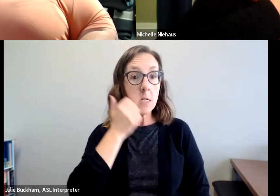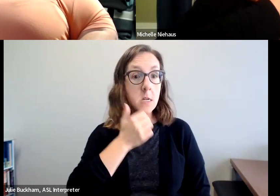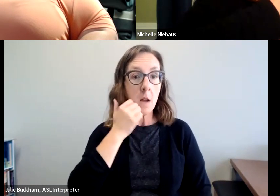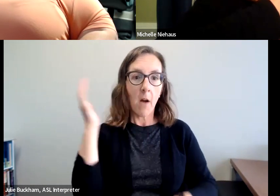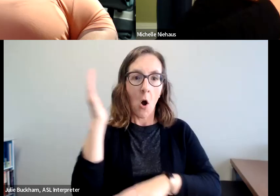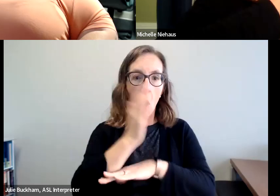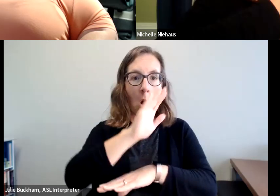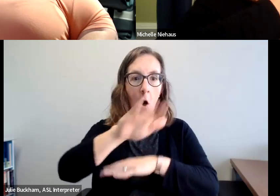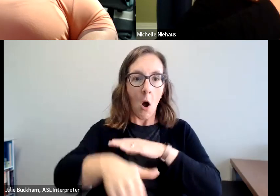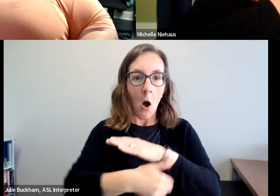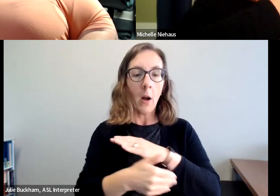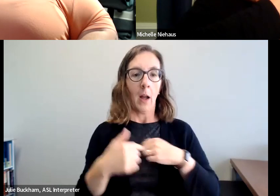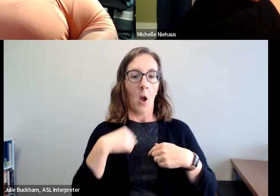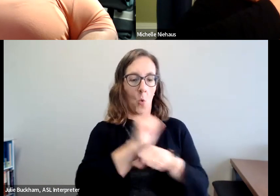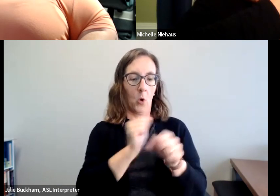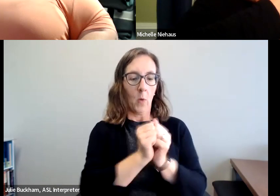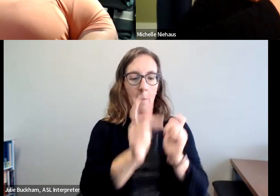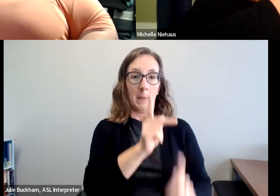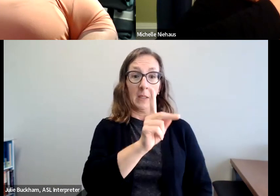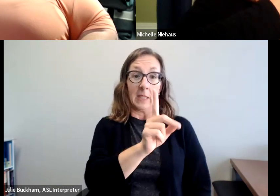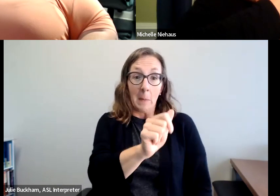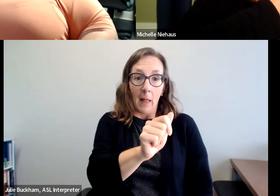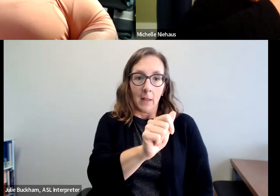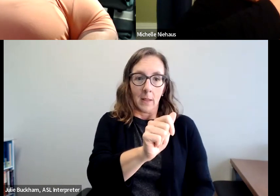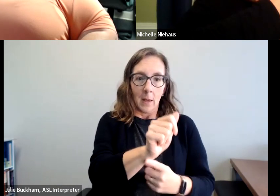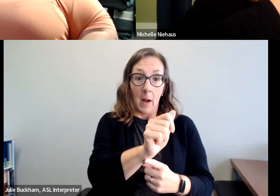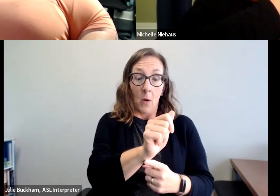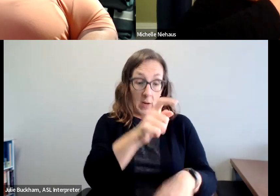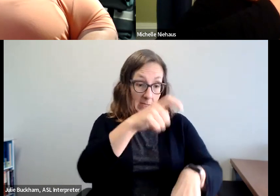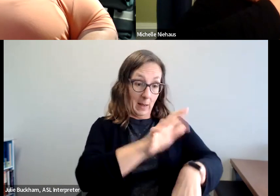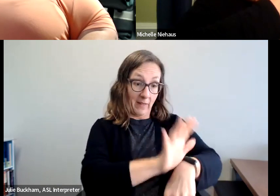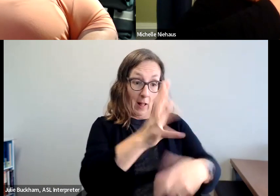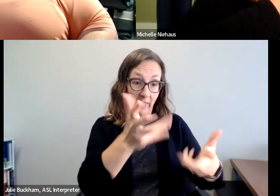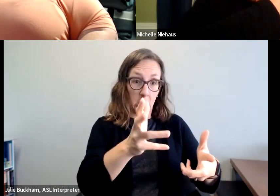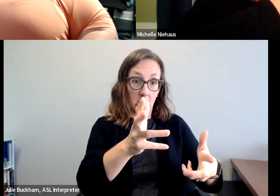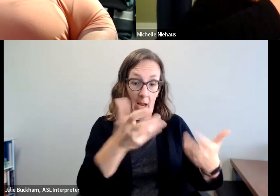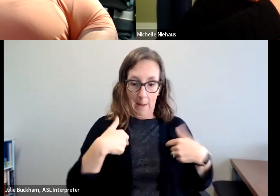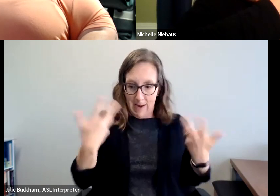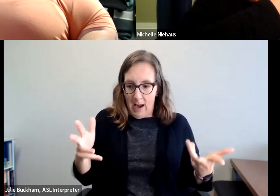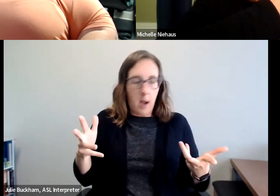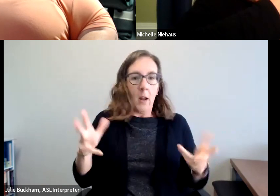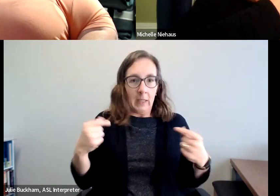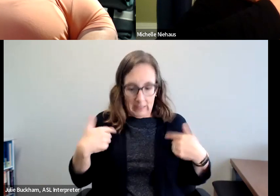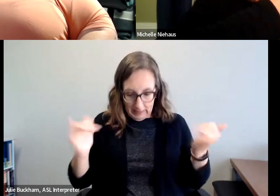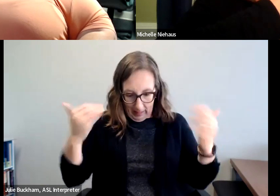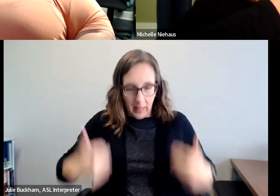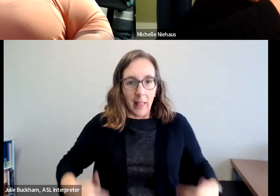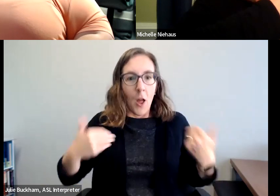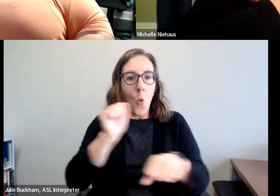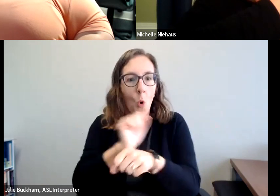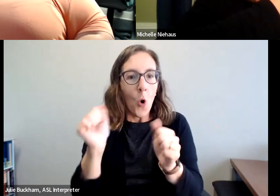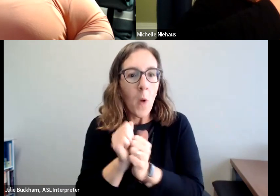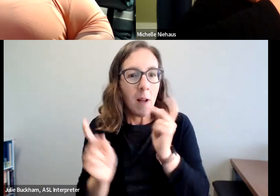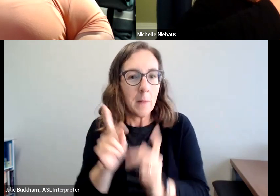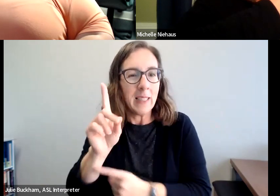And it can be really hard. I know when I've taken the